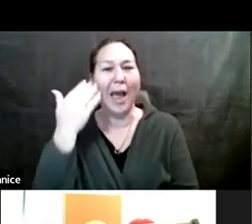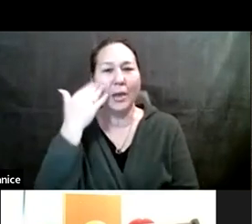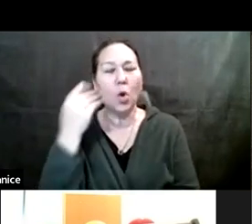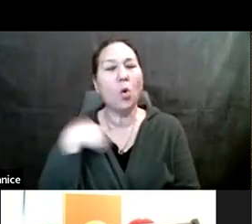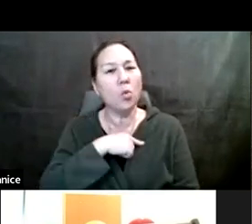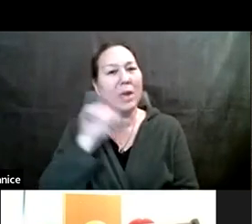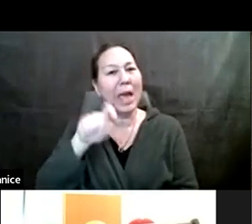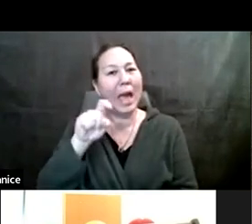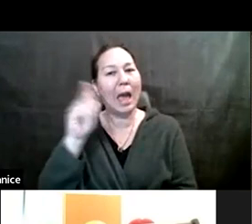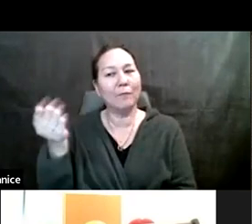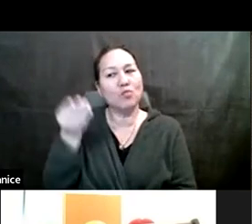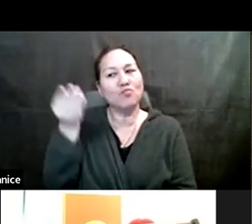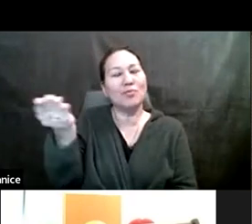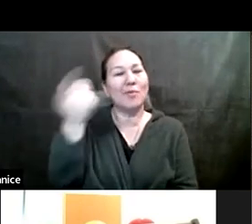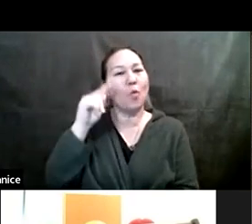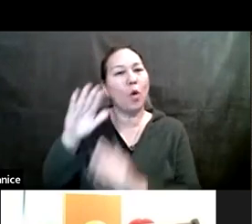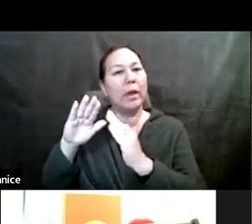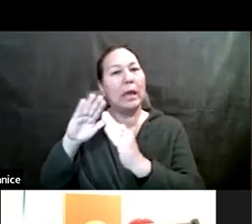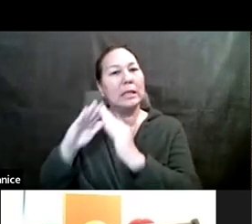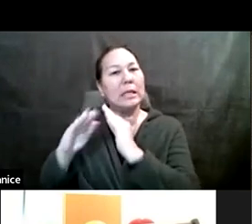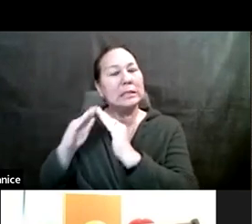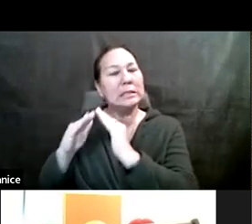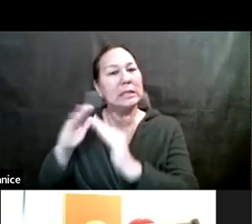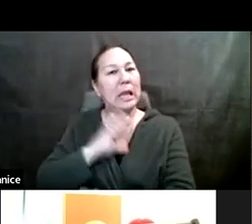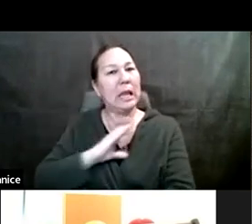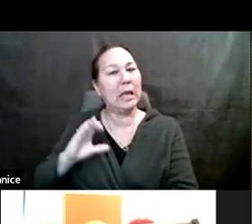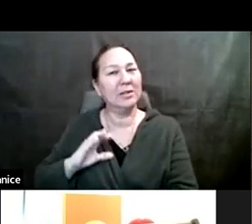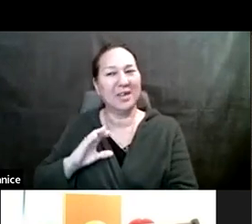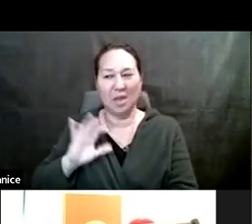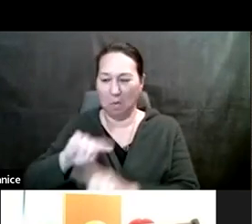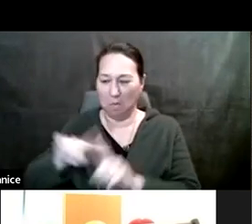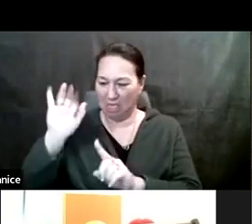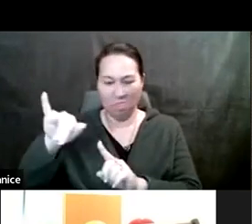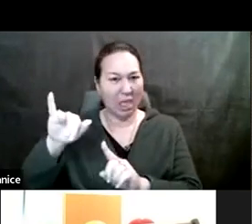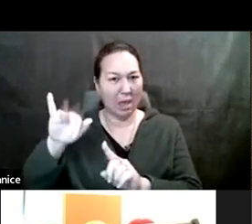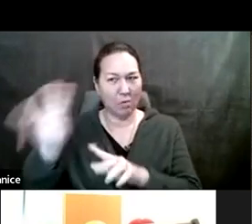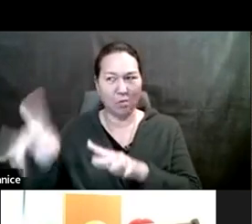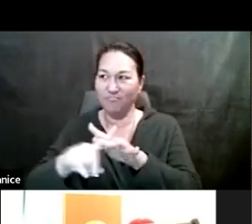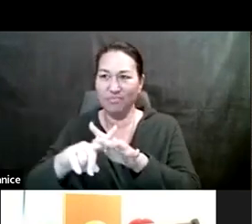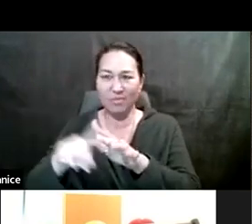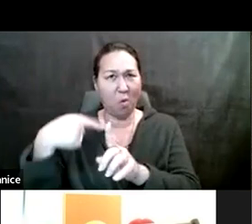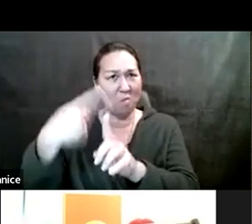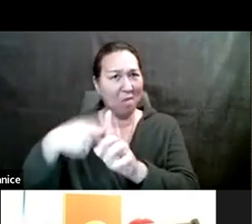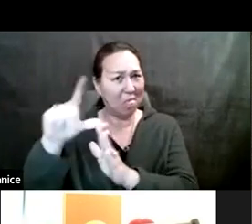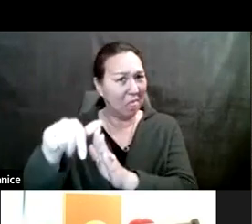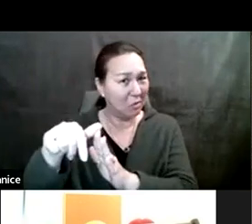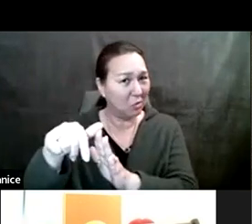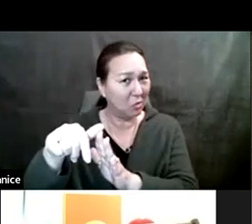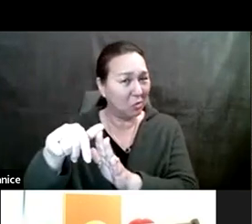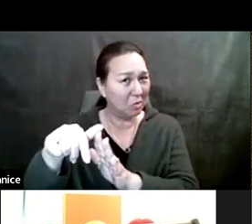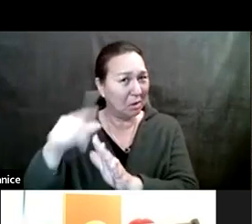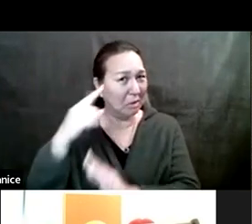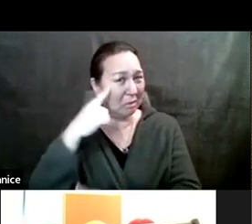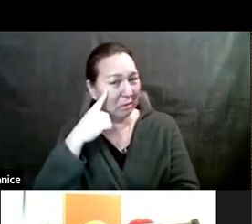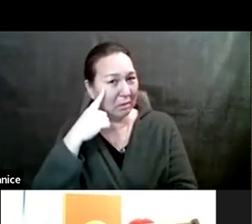council and it's not until like a month give or take and I'm